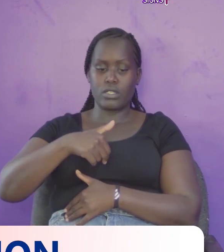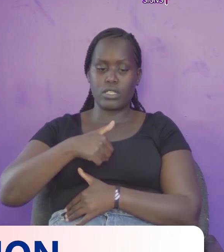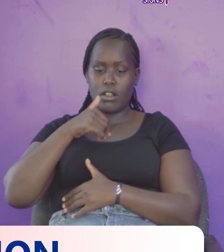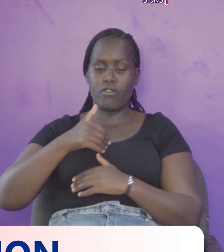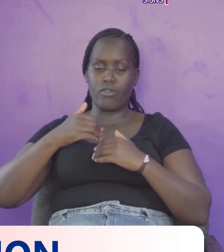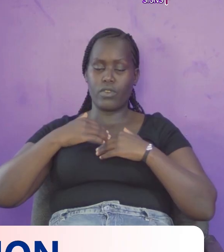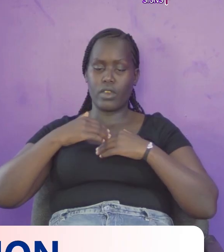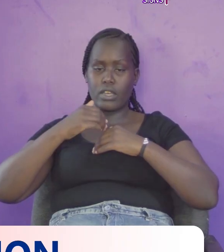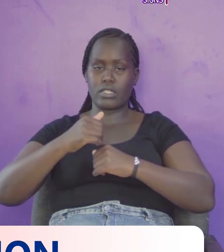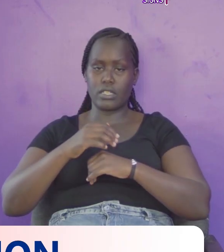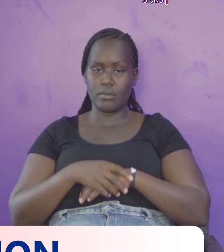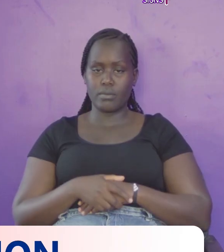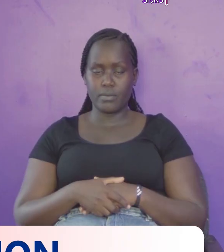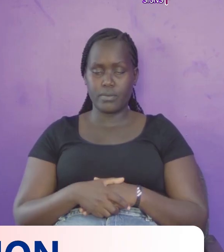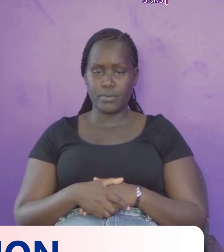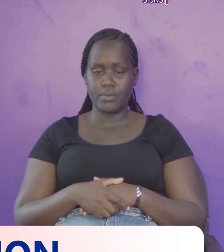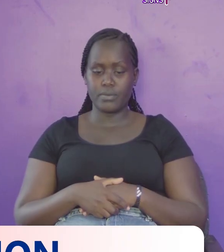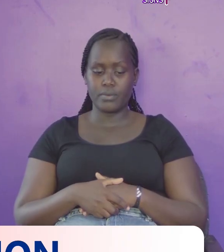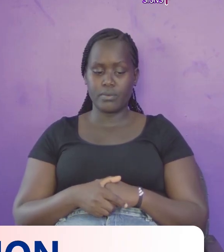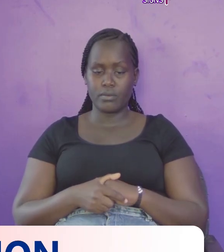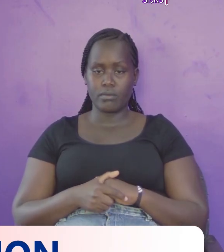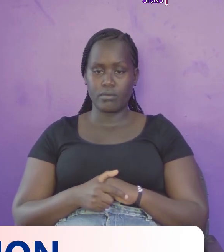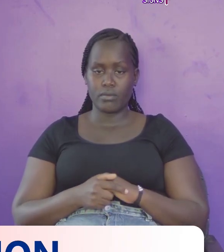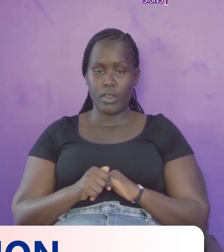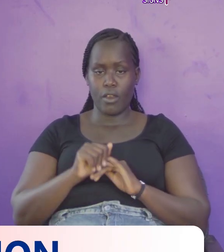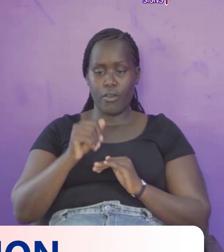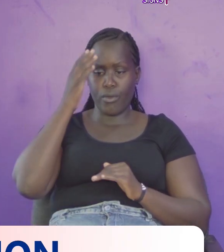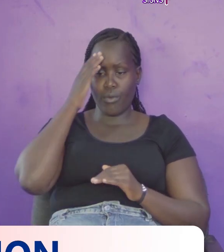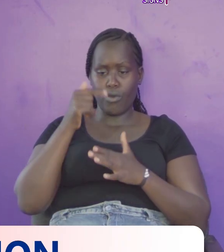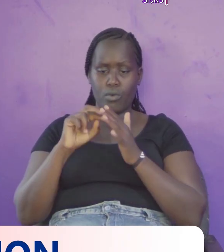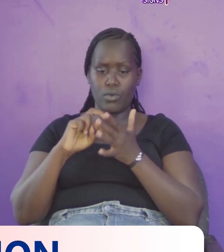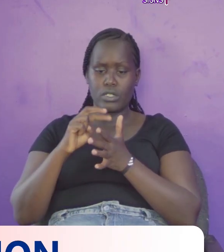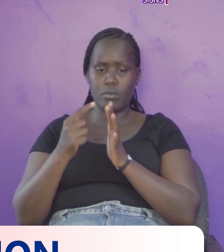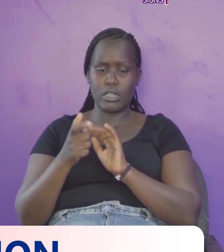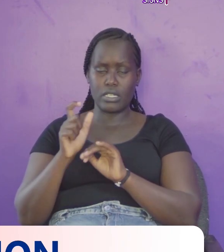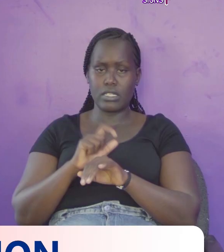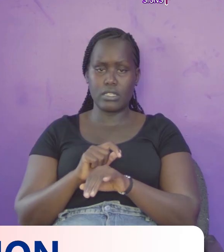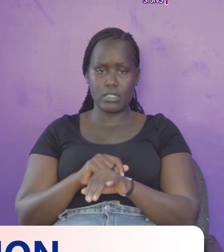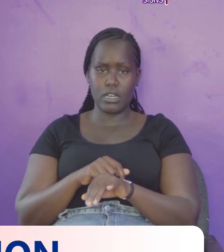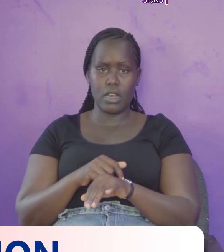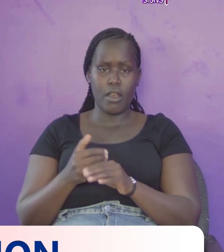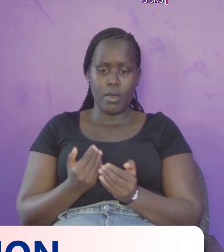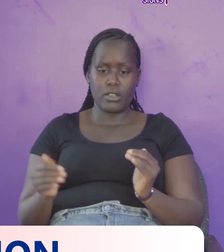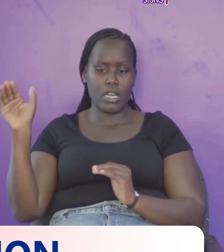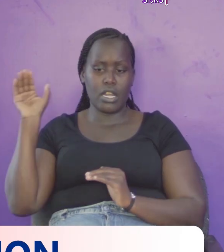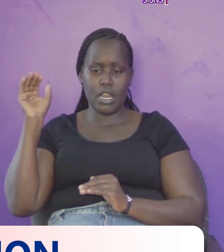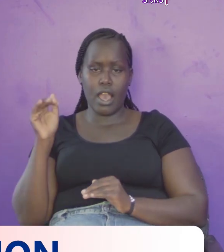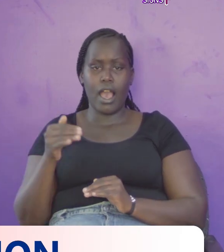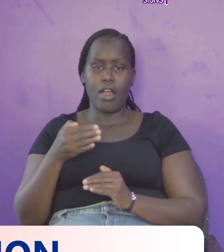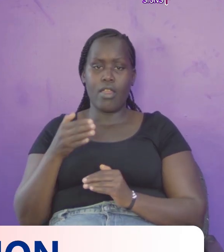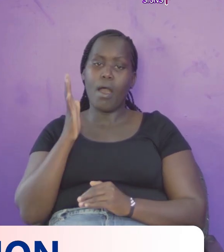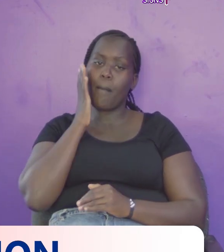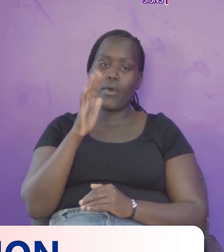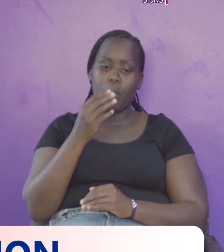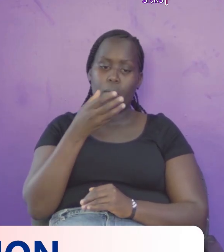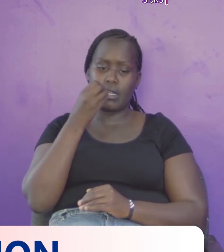Cast. Wanasemanga amelaaniwa. Do you know what it means when a child hears that their mother is cast because they gave birth to them? Oh